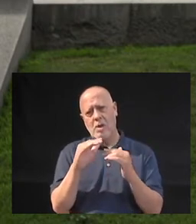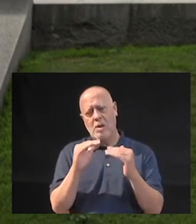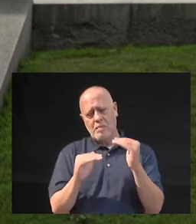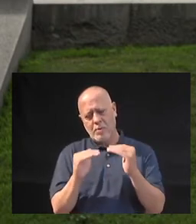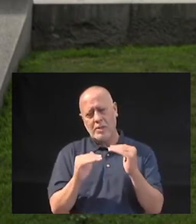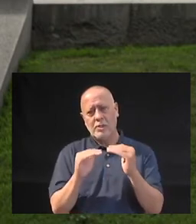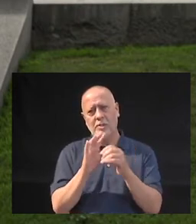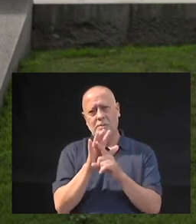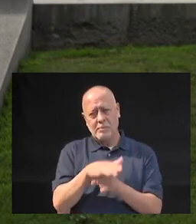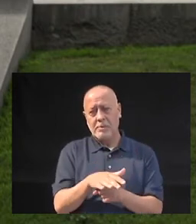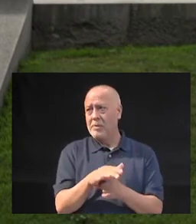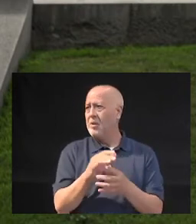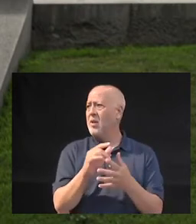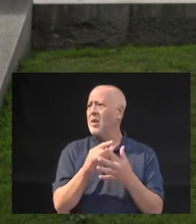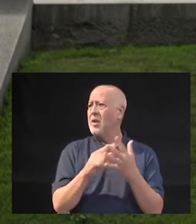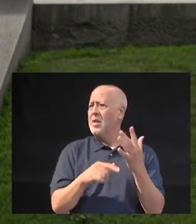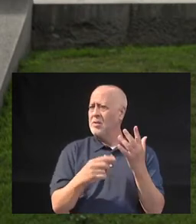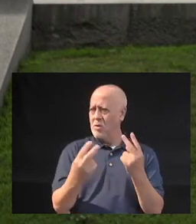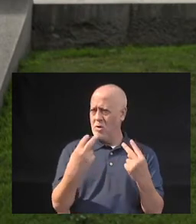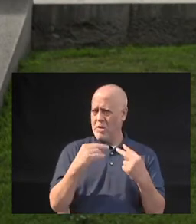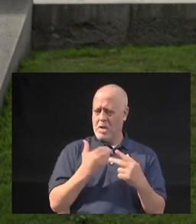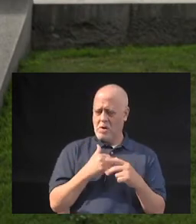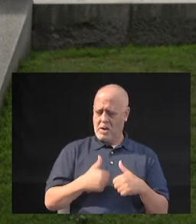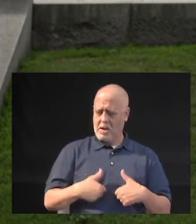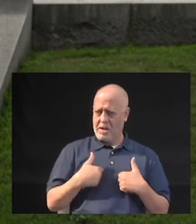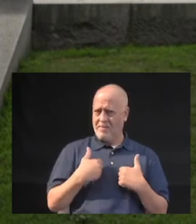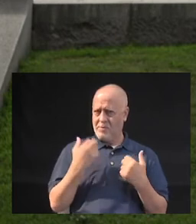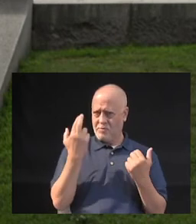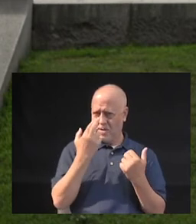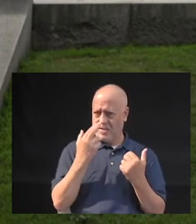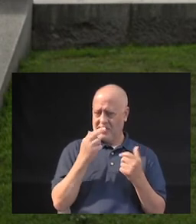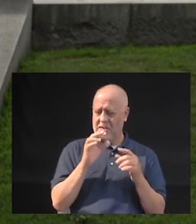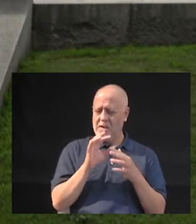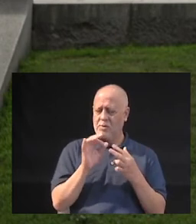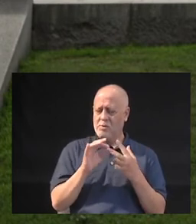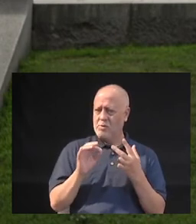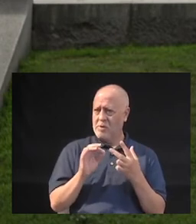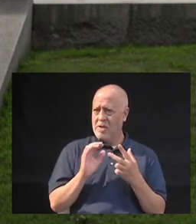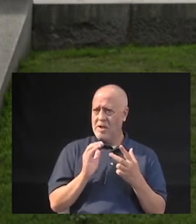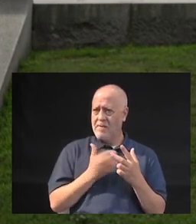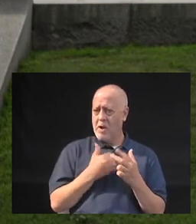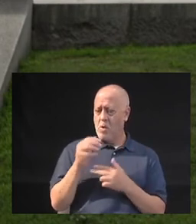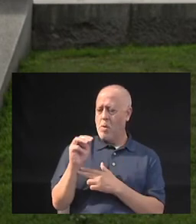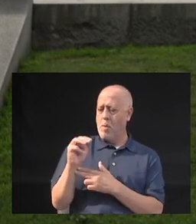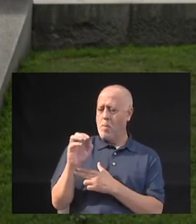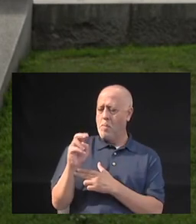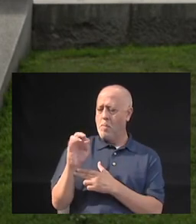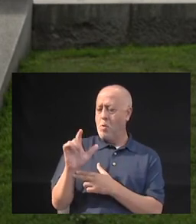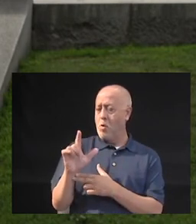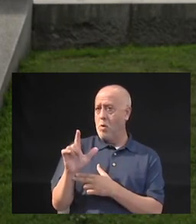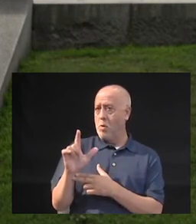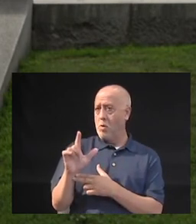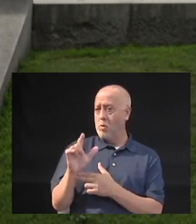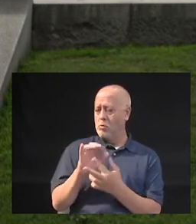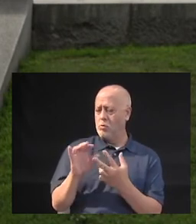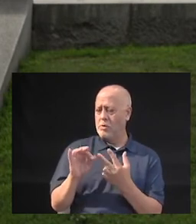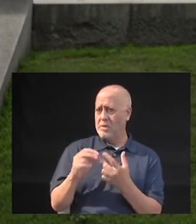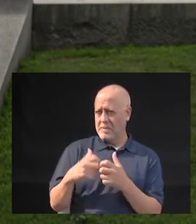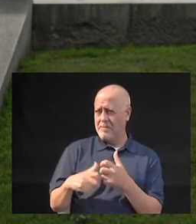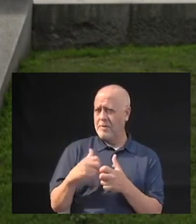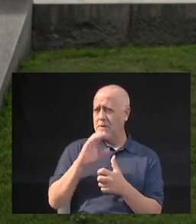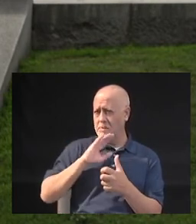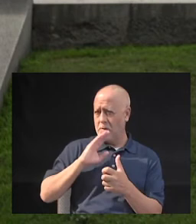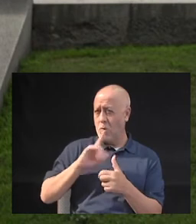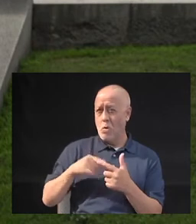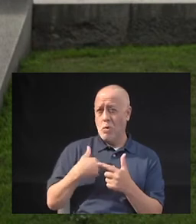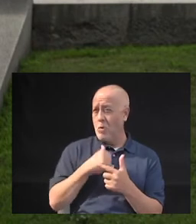us look at our life and realize the complexity of moral choices, the difficulty of it. And we have to accept that